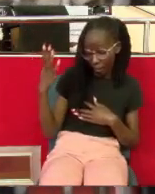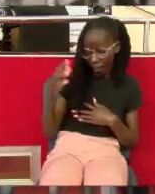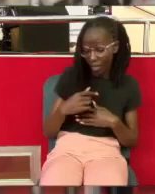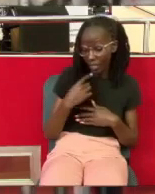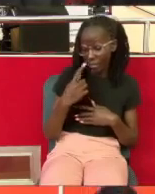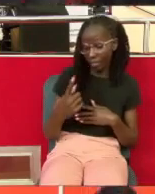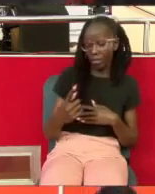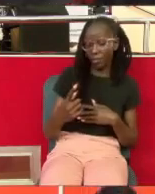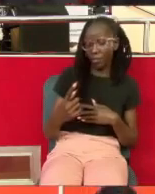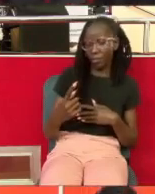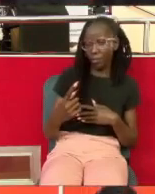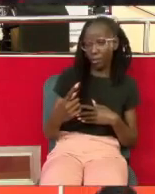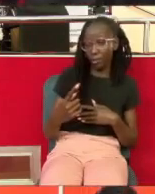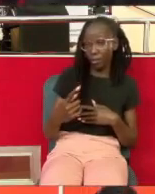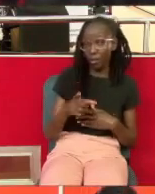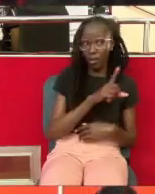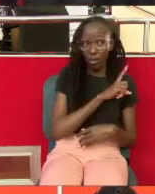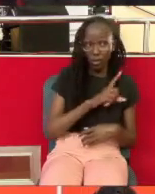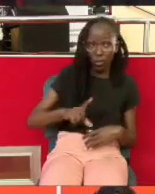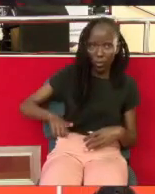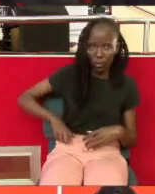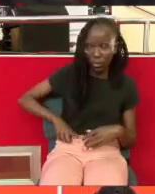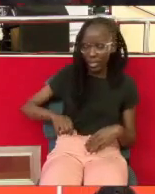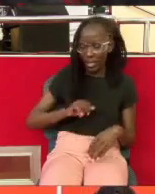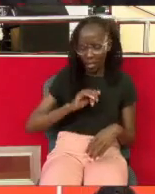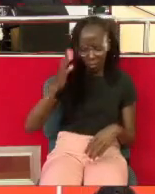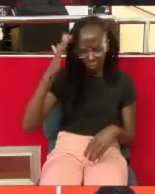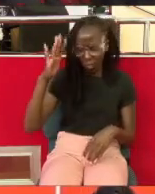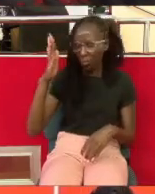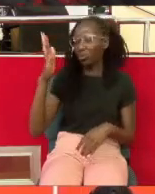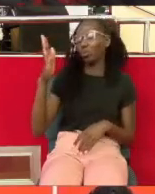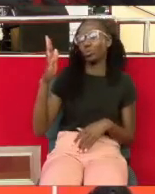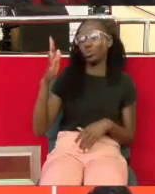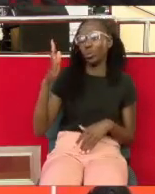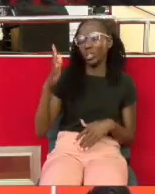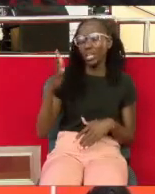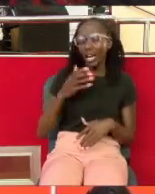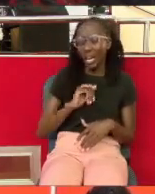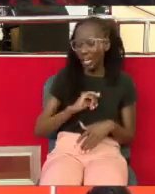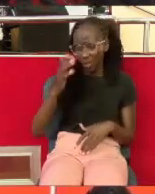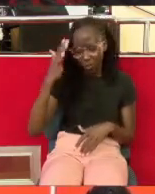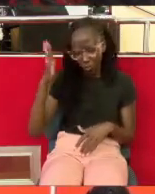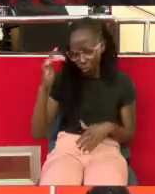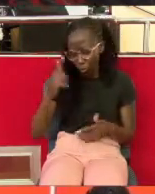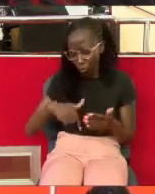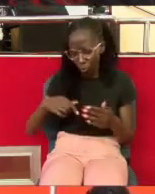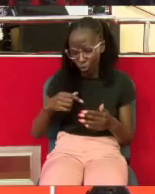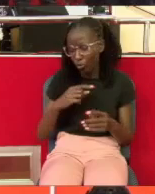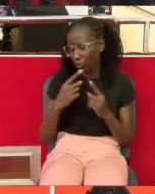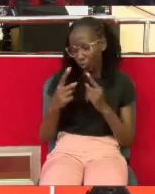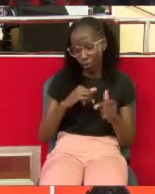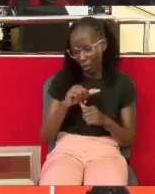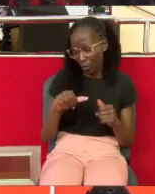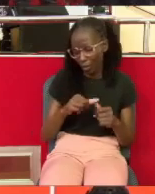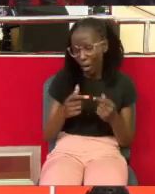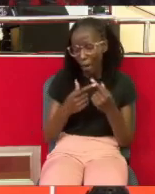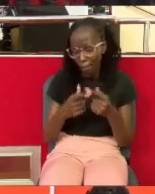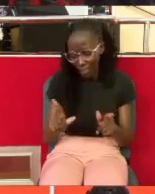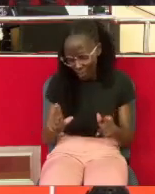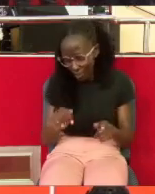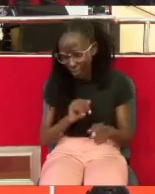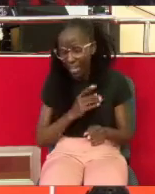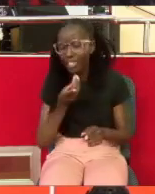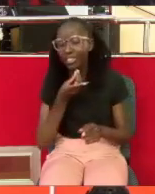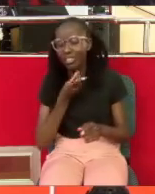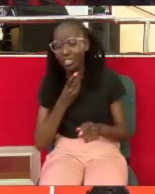saying, Lord, I even don't know you. I don't know what they are talking about, but I desire you.